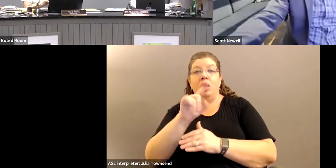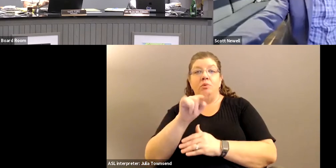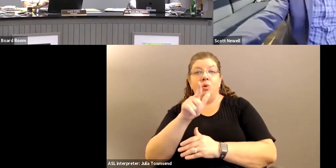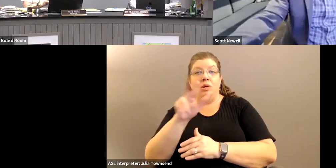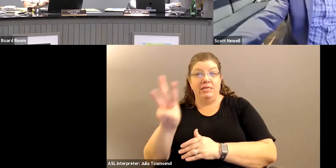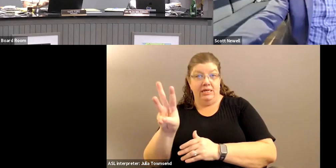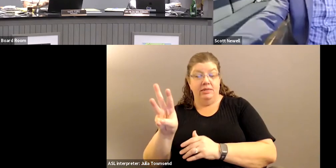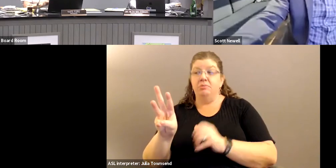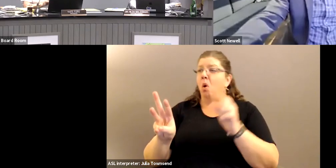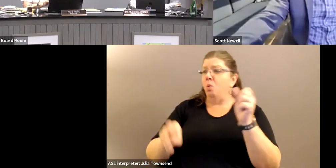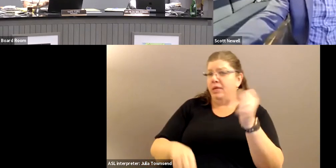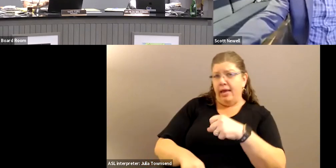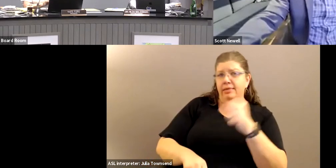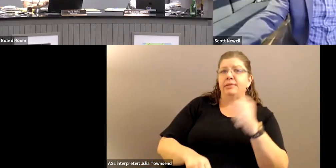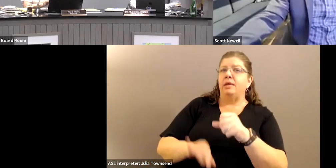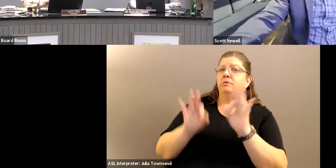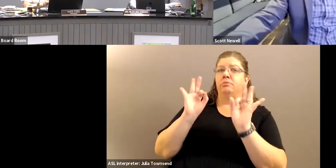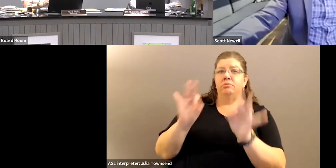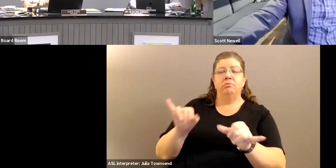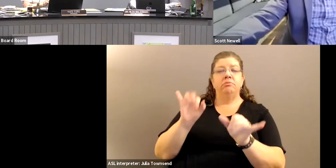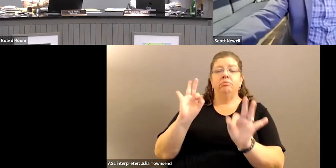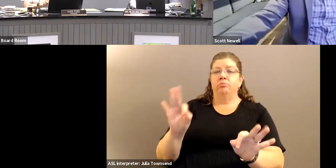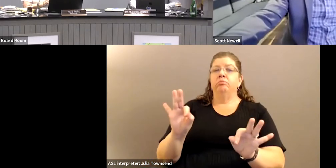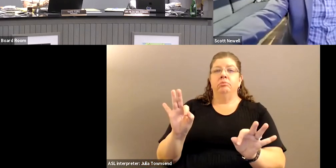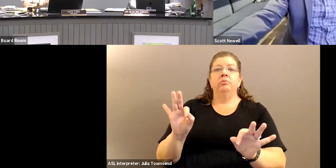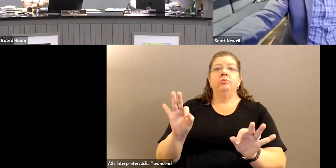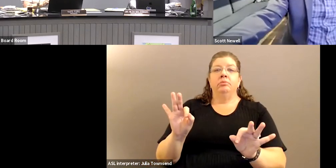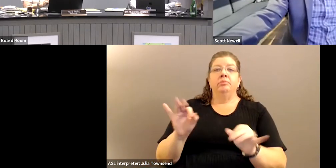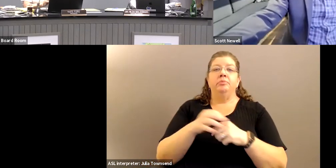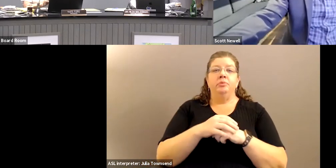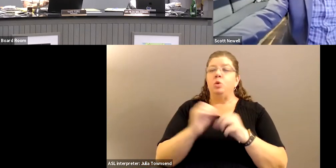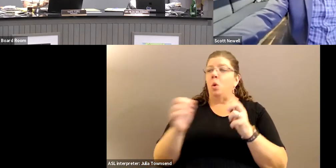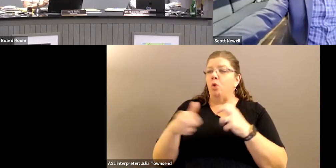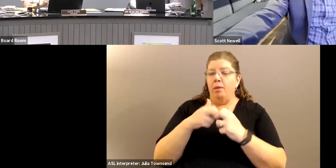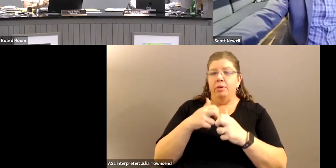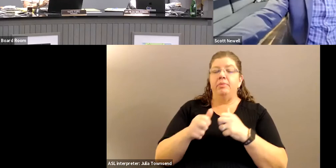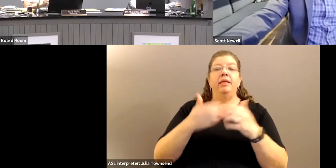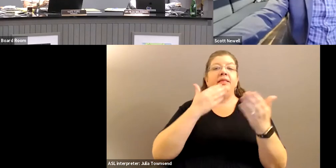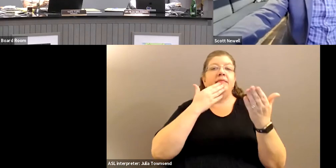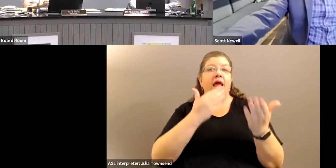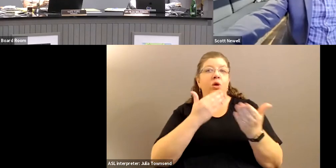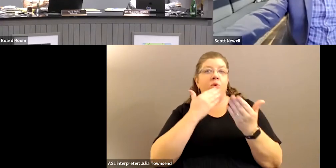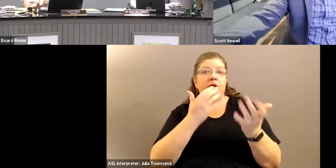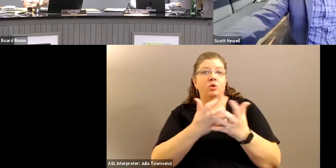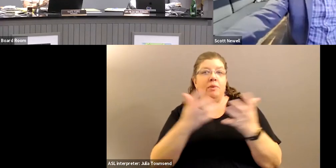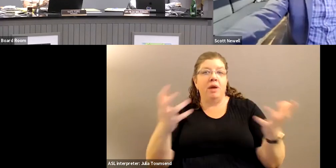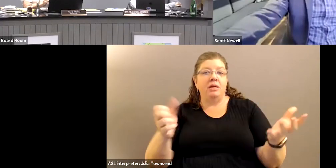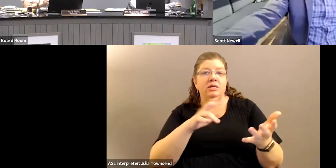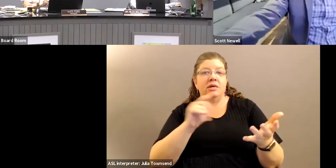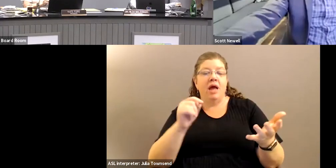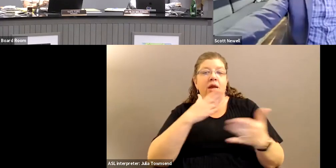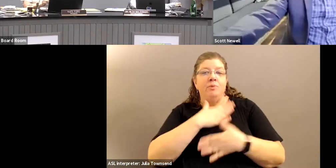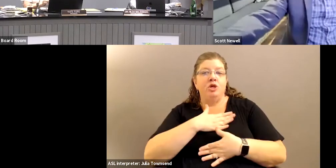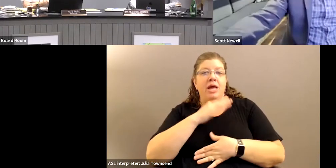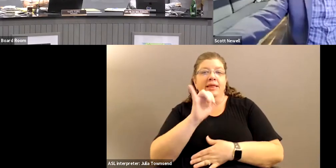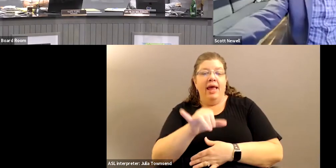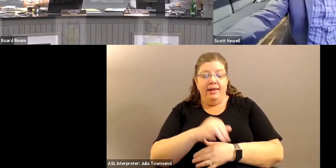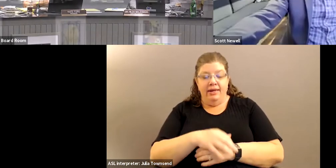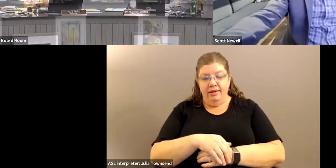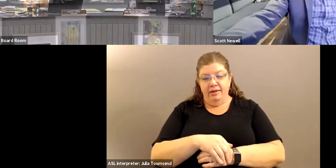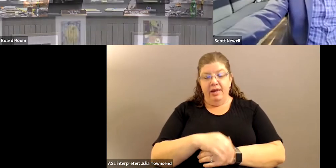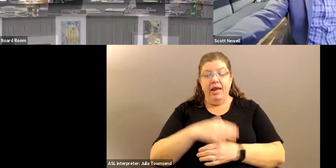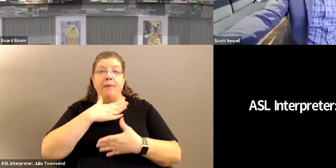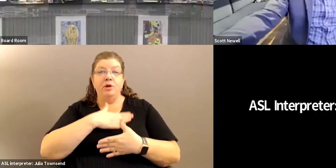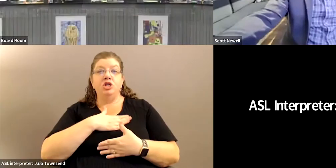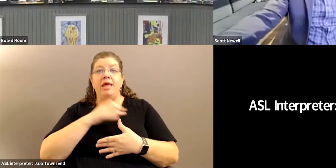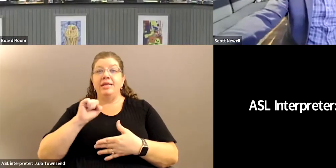yes yes that's my problem thank you thank you so much scott i appreciate that and um i appreciate